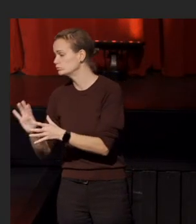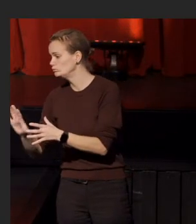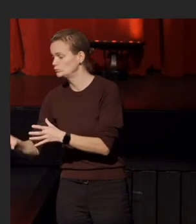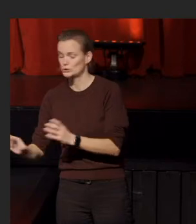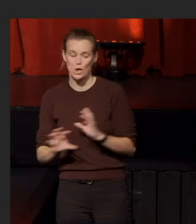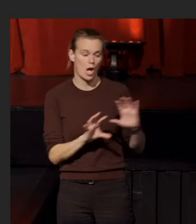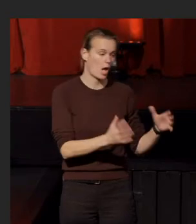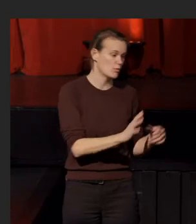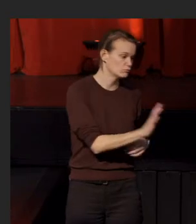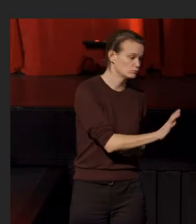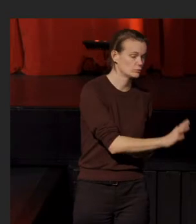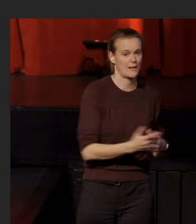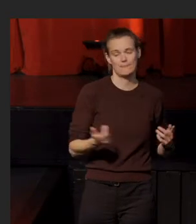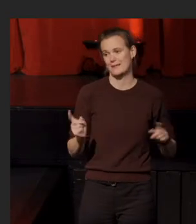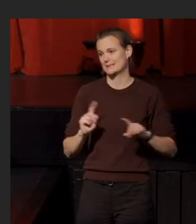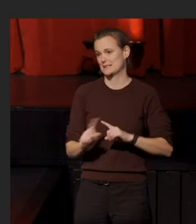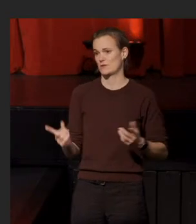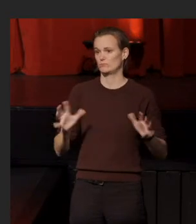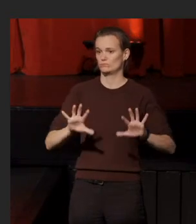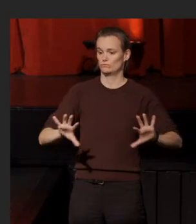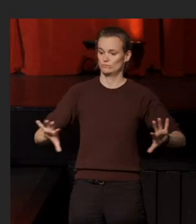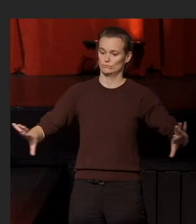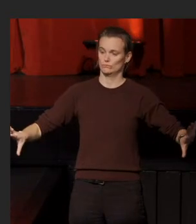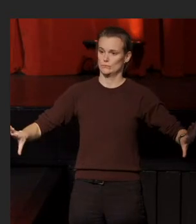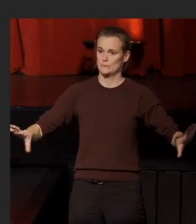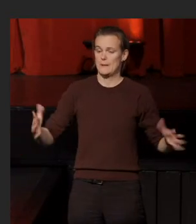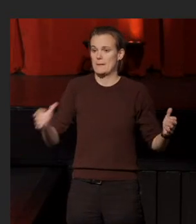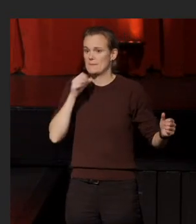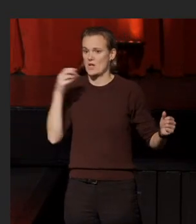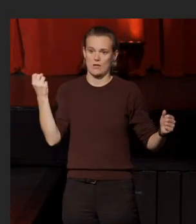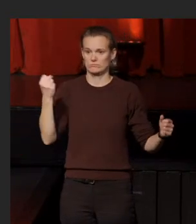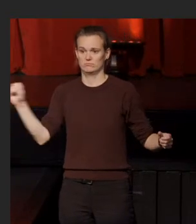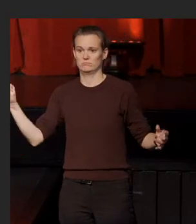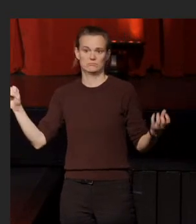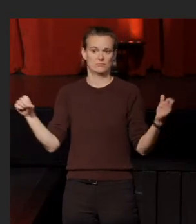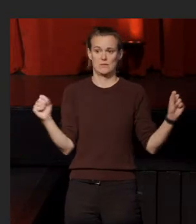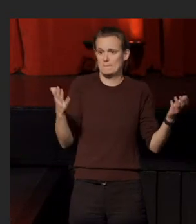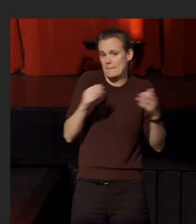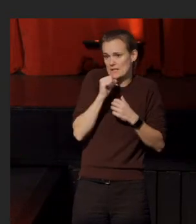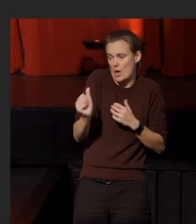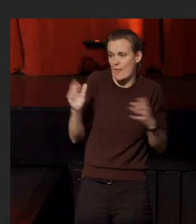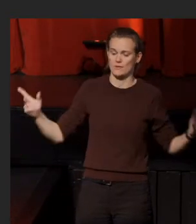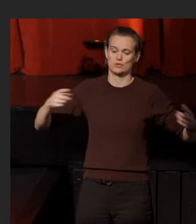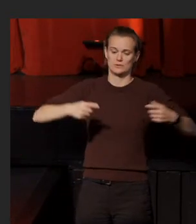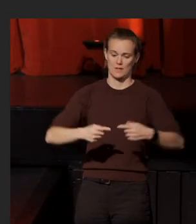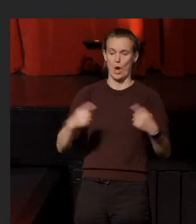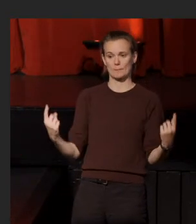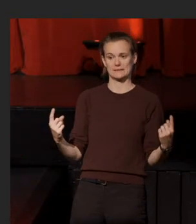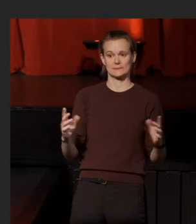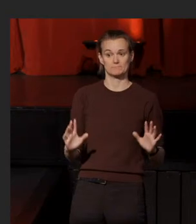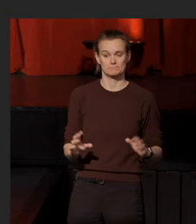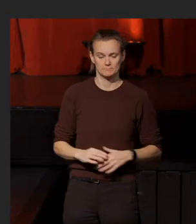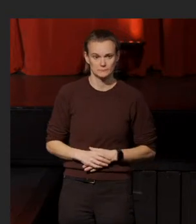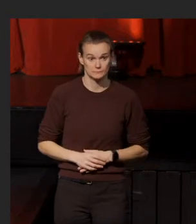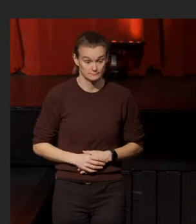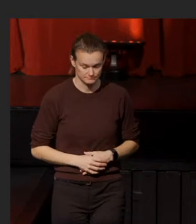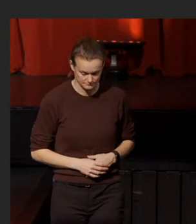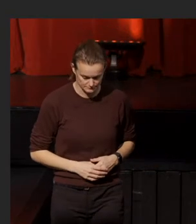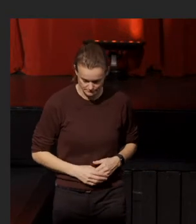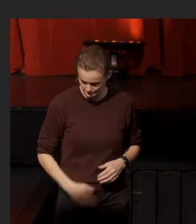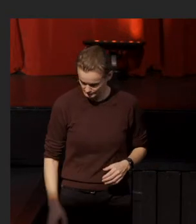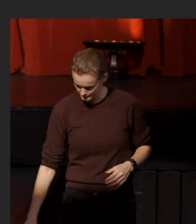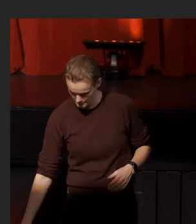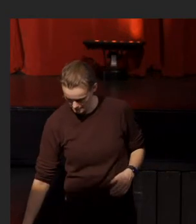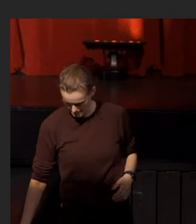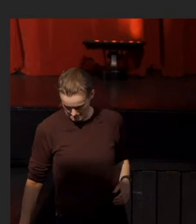because two poles don't necessarily need to be radical. They just need to be in opposition. Would you like to weigh in on that?